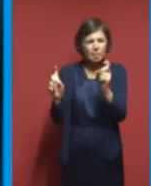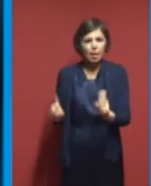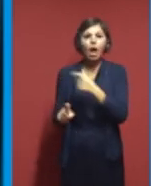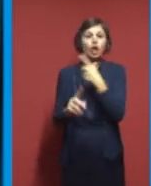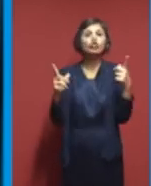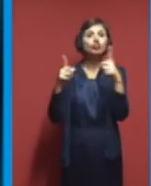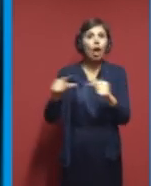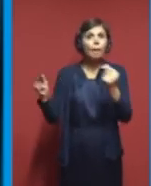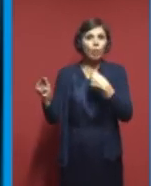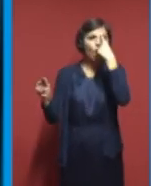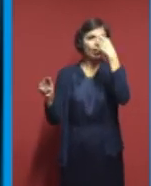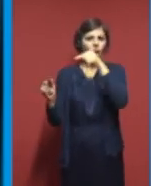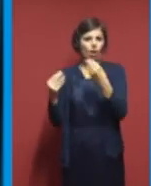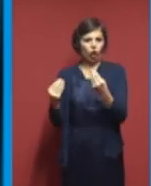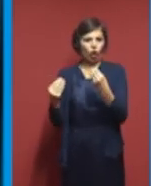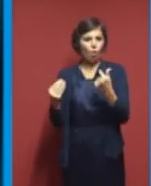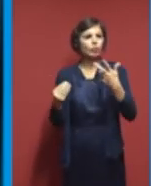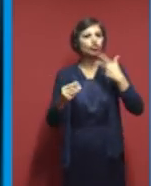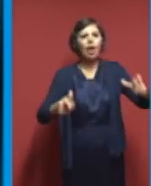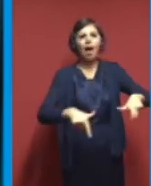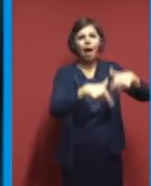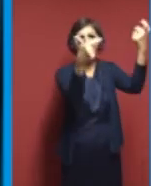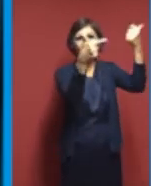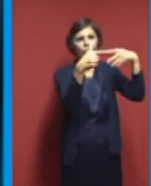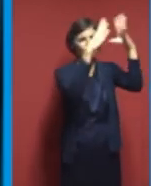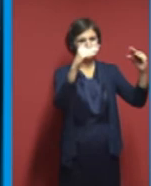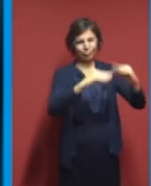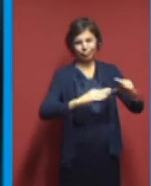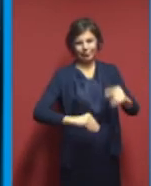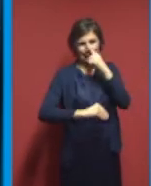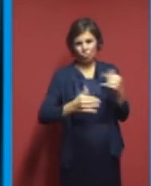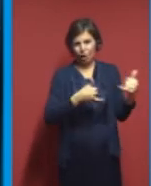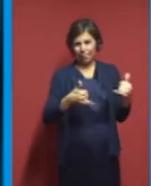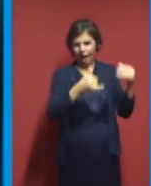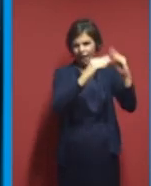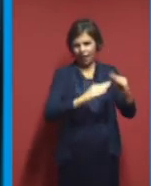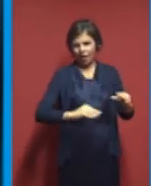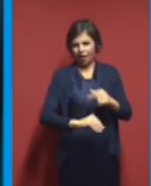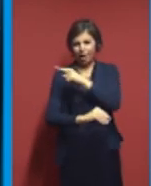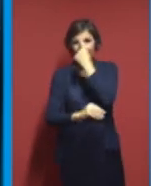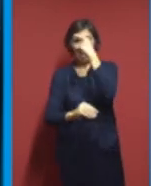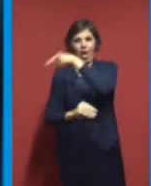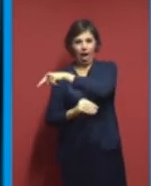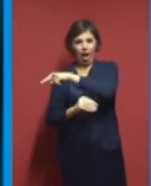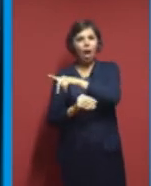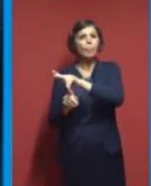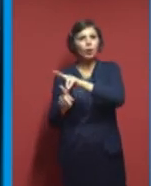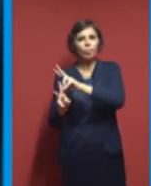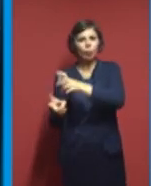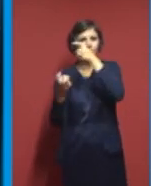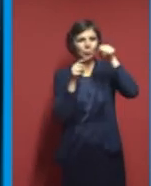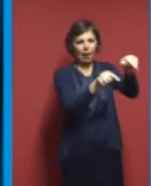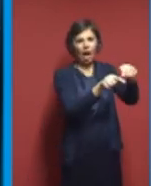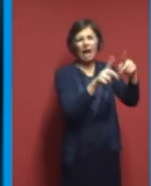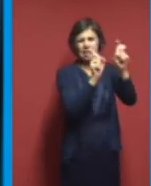we're doing, with what's happening in synthetic biology, maybe we can imagine making batteries out of cells. Why not? Maybe we can imagine